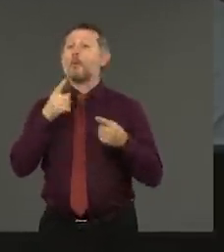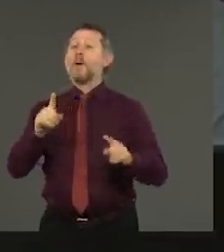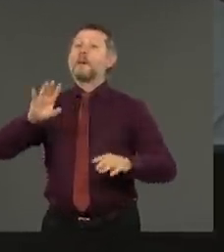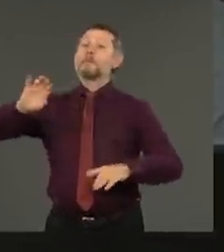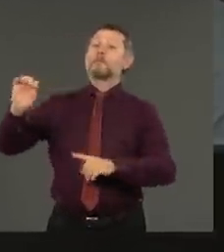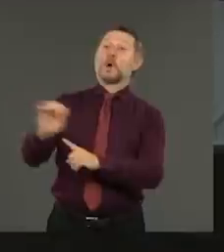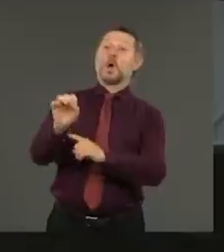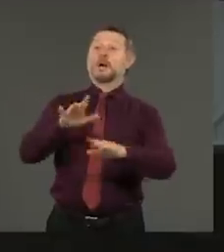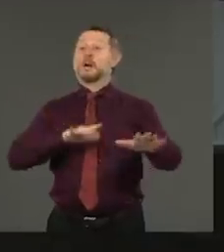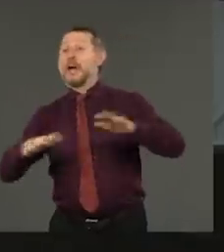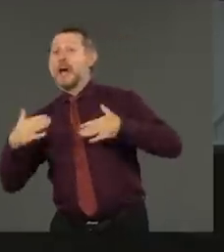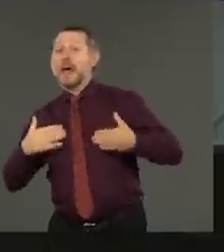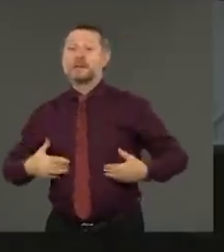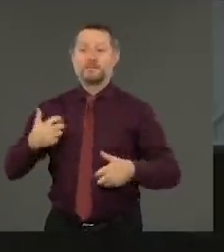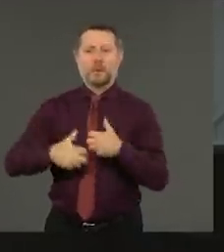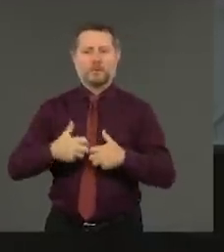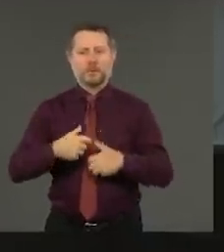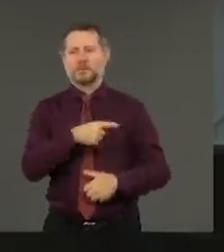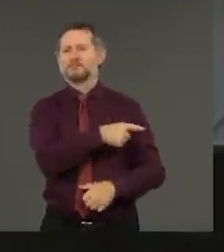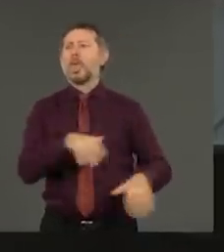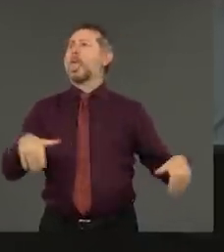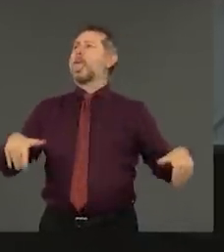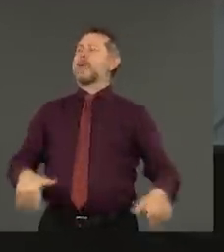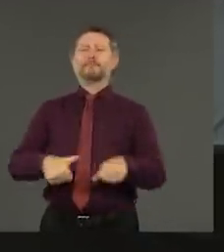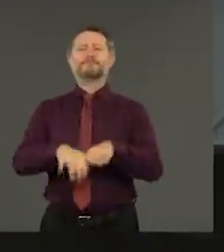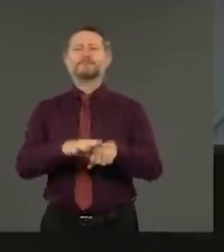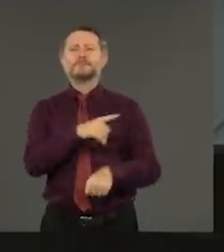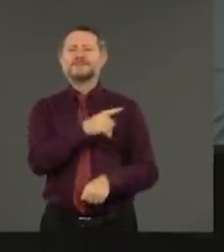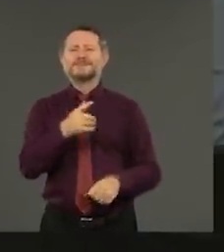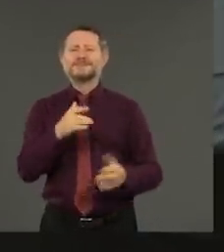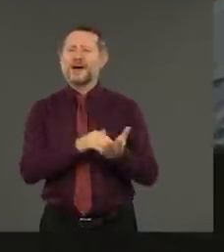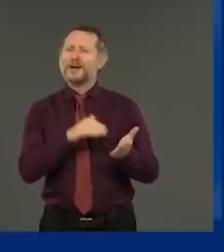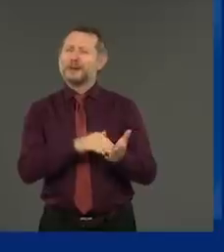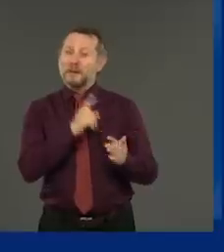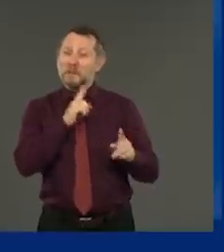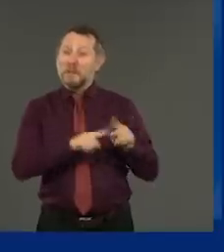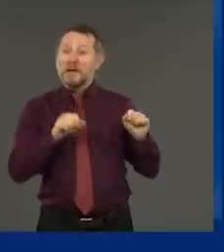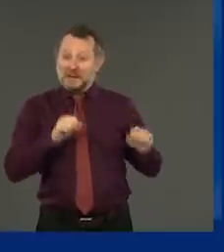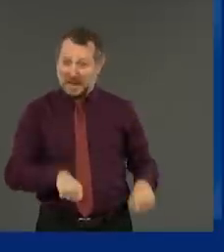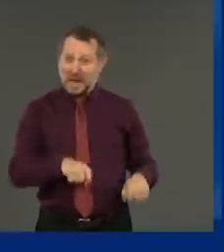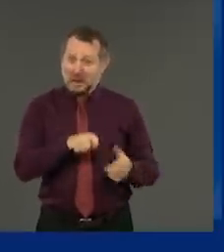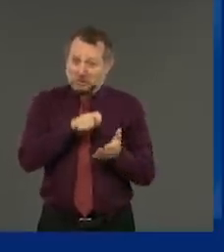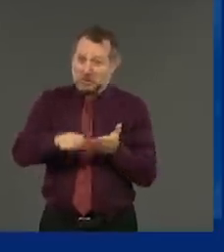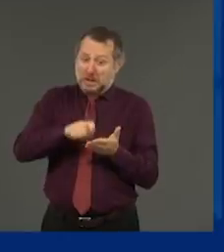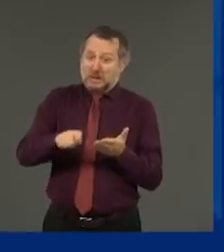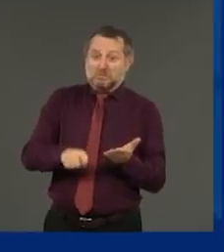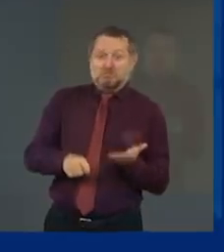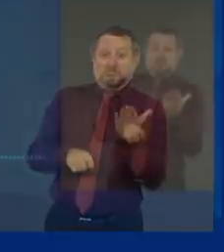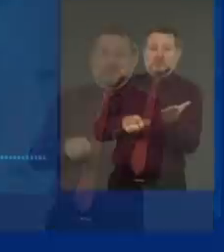do a paper on it. Today is day 170.